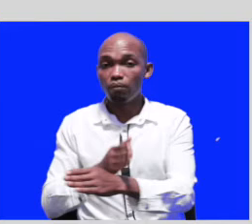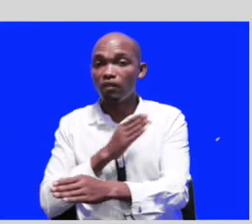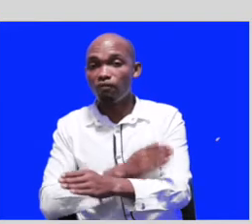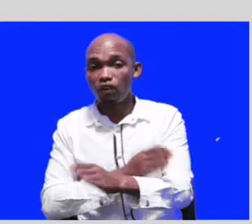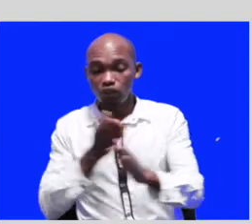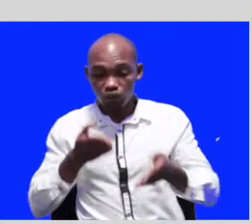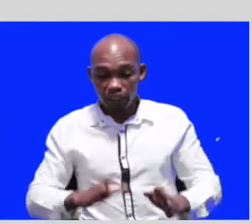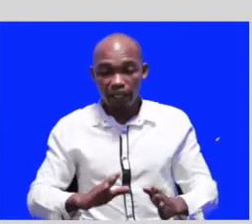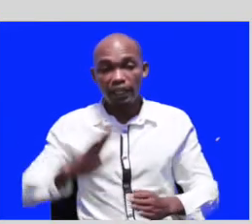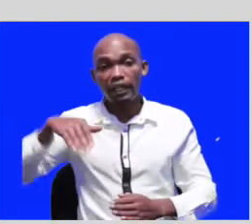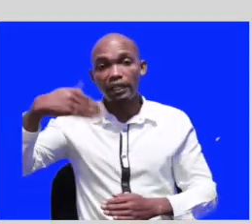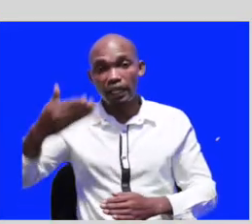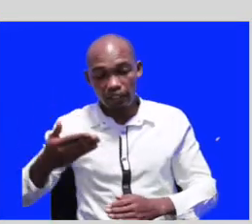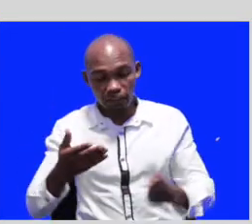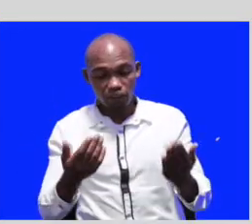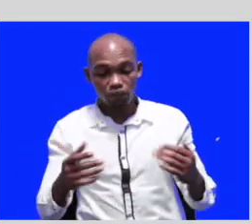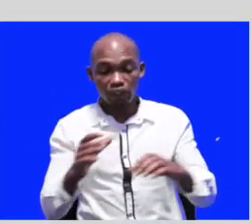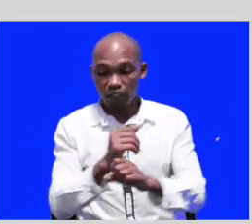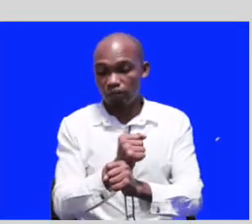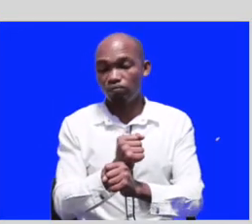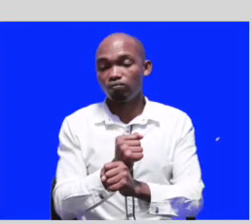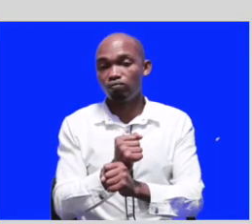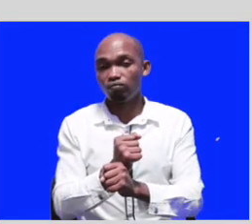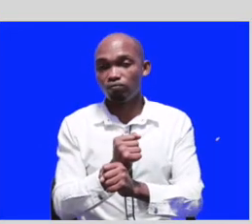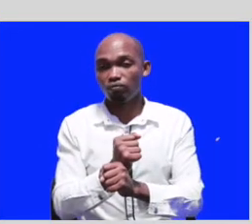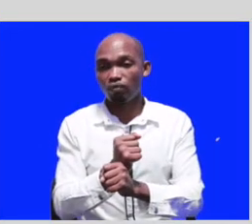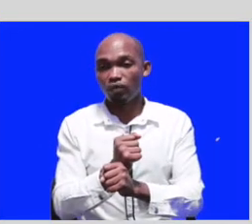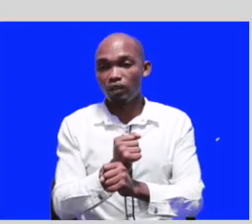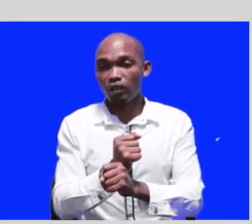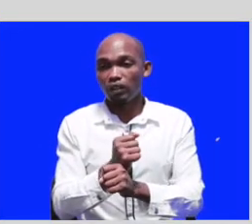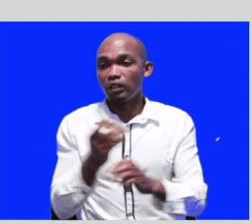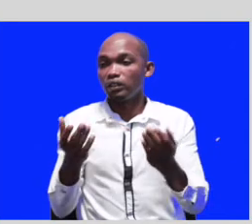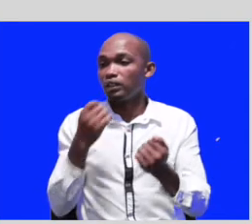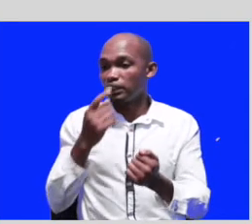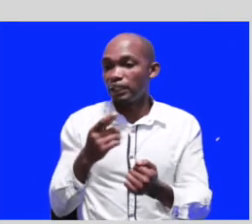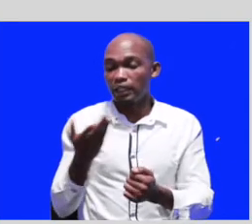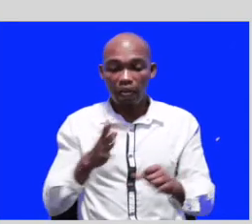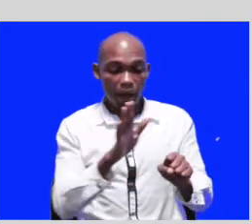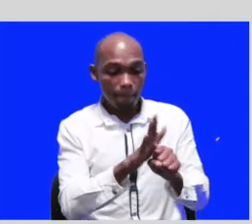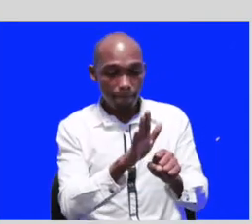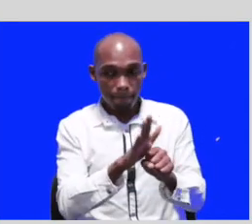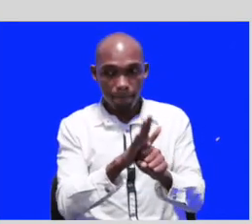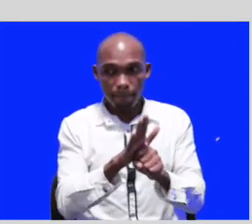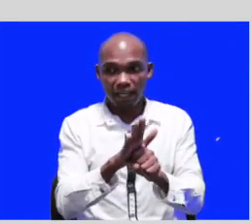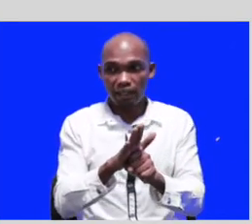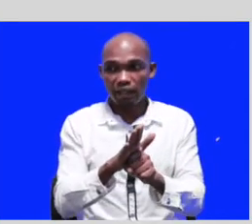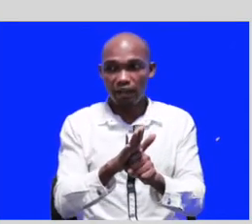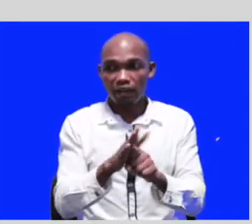die before becoming adults. Second, there are many variations in a